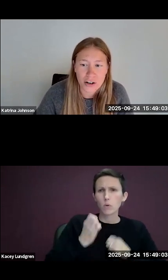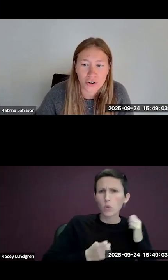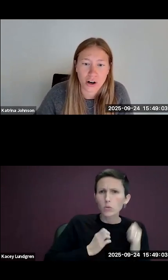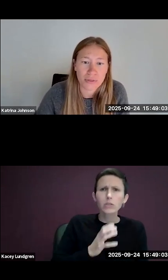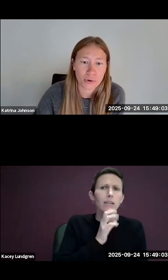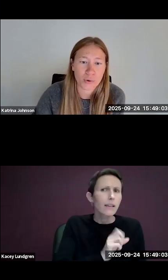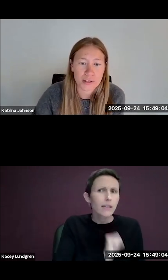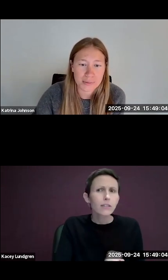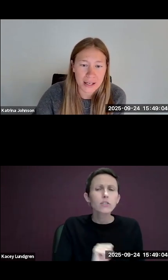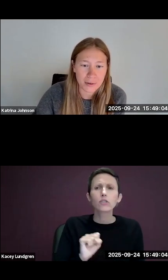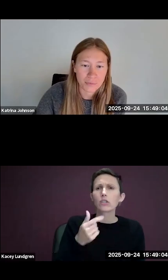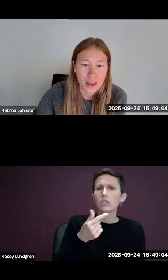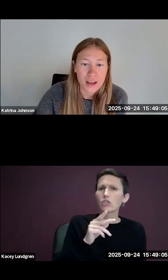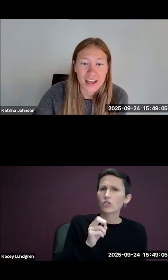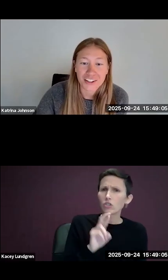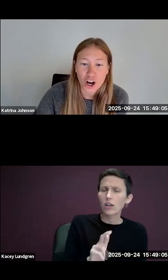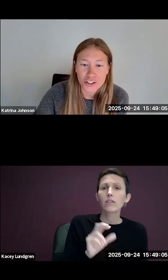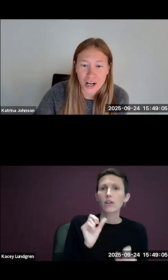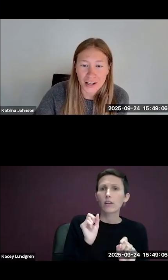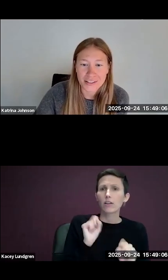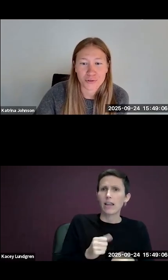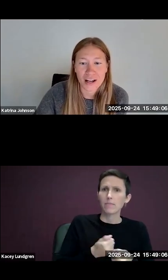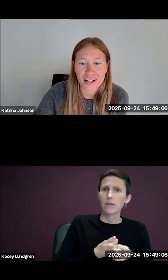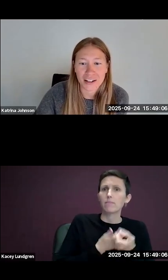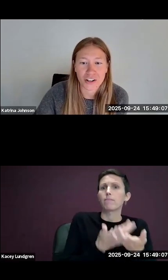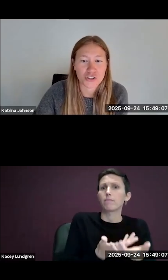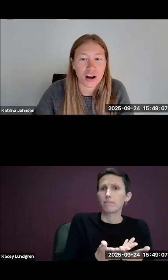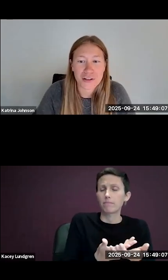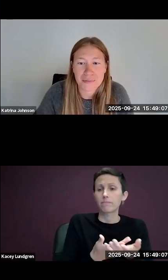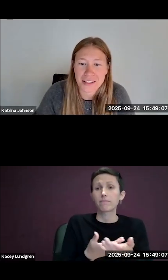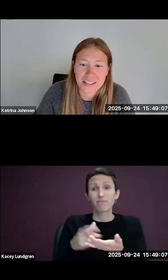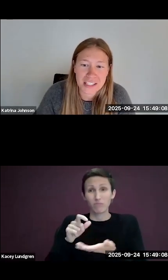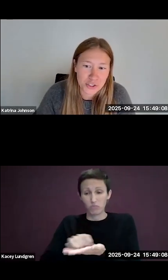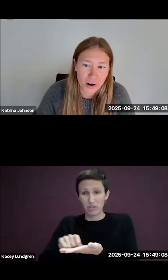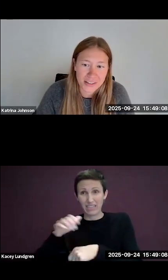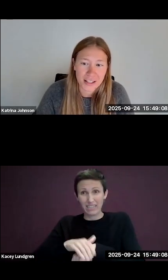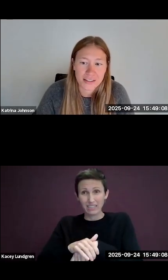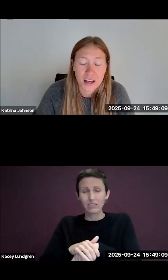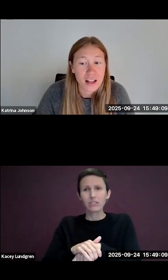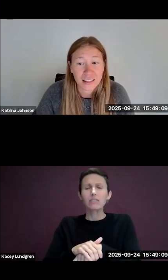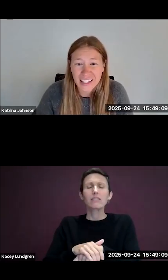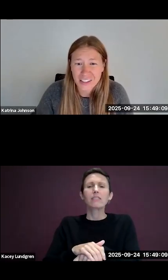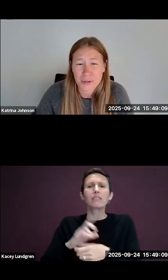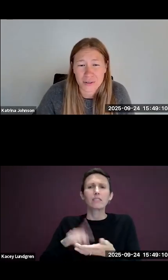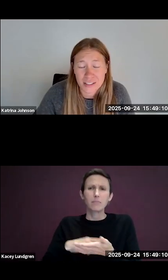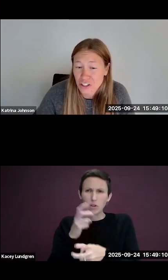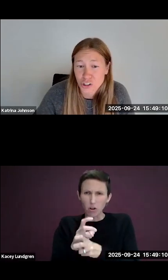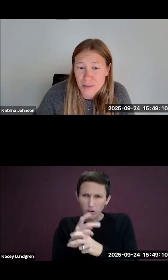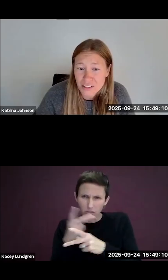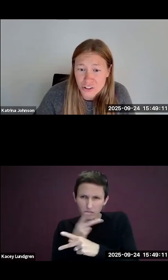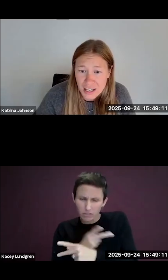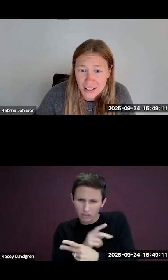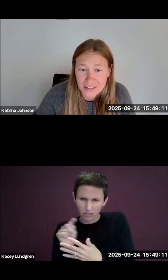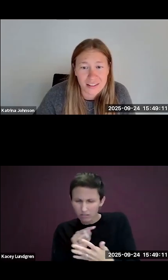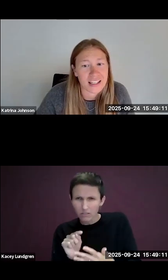and even gender come through when we speak. In contrast, written English often misses these nuances, leading to